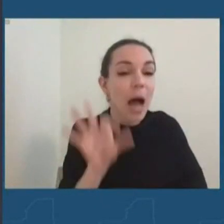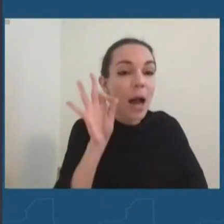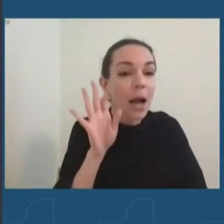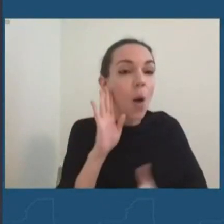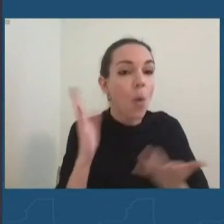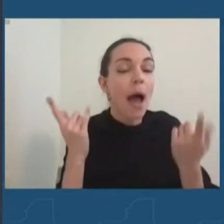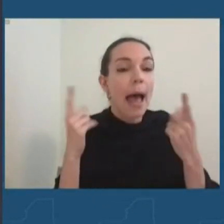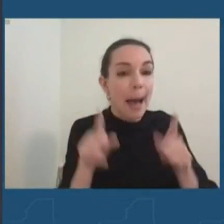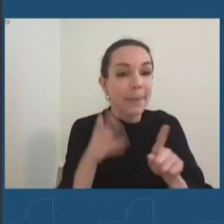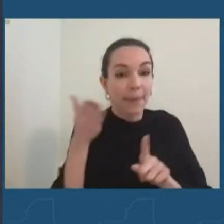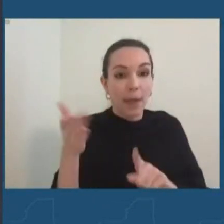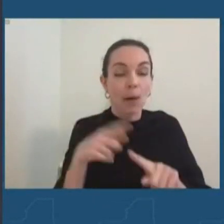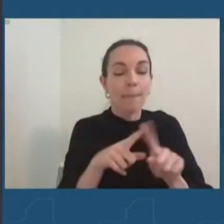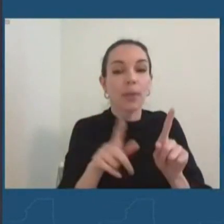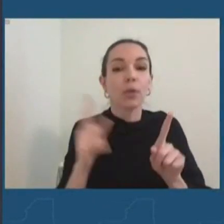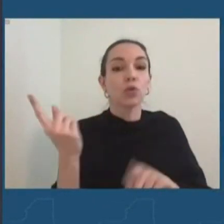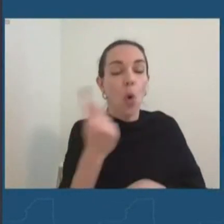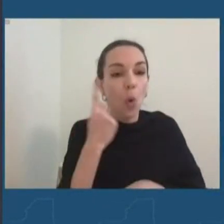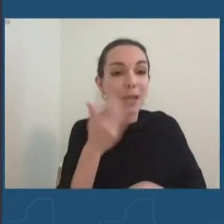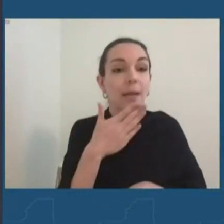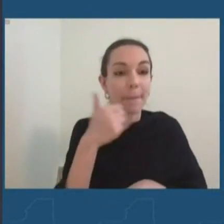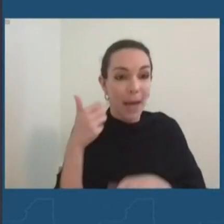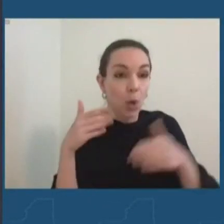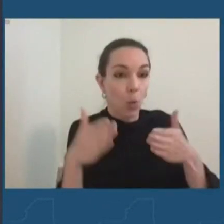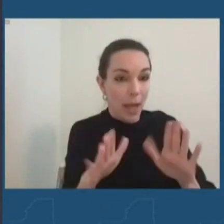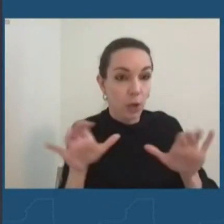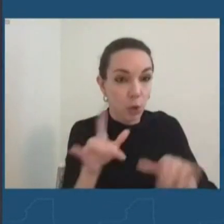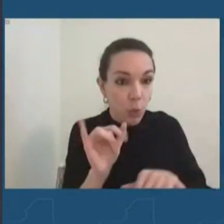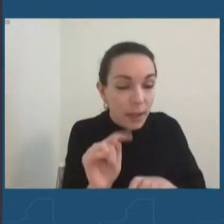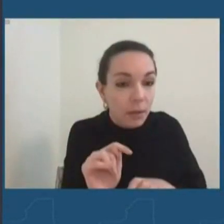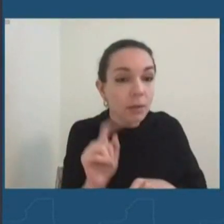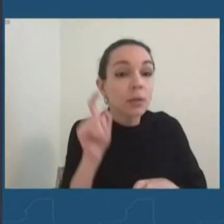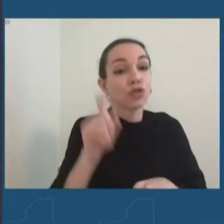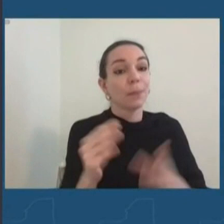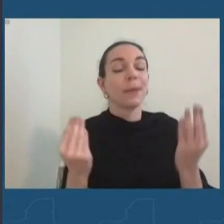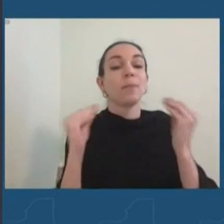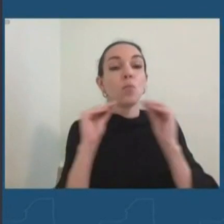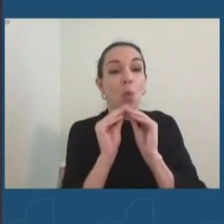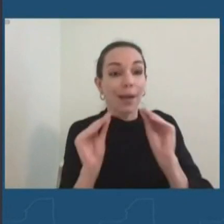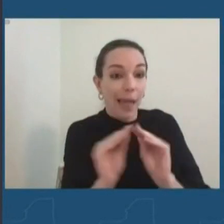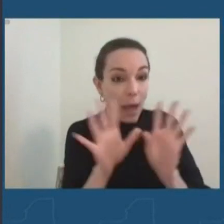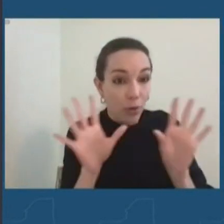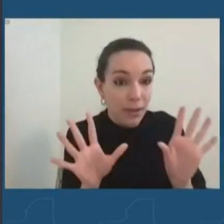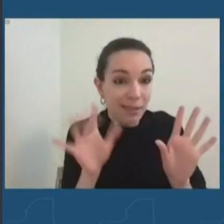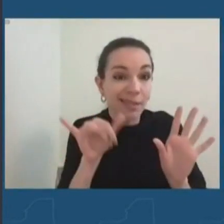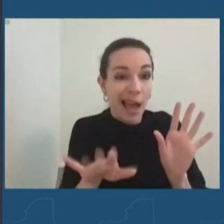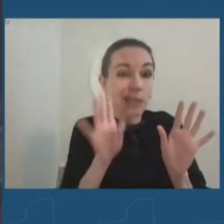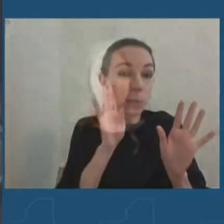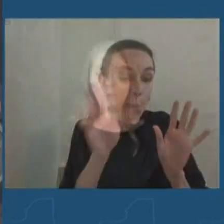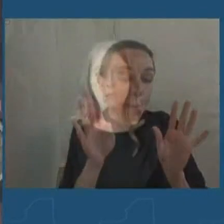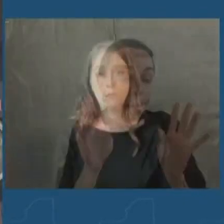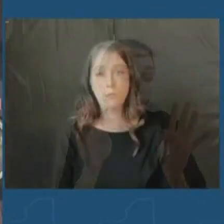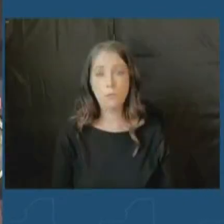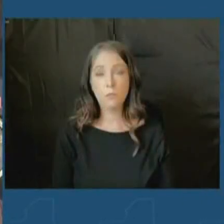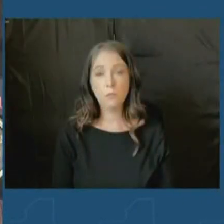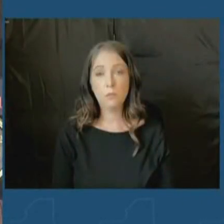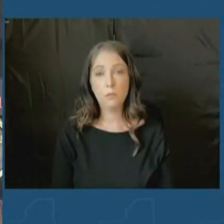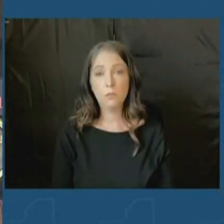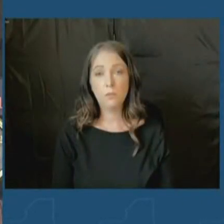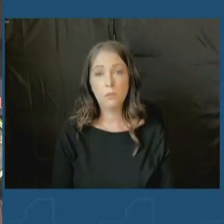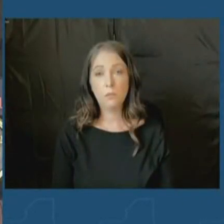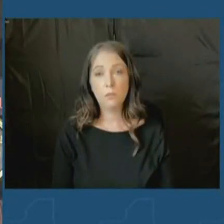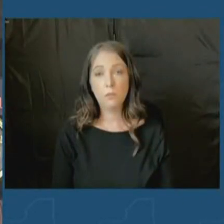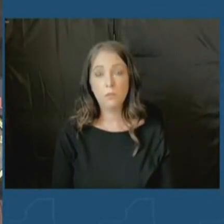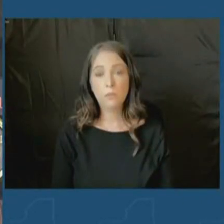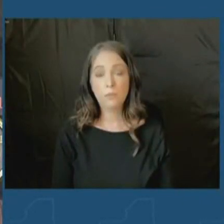always say there's a better way to do it. There should be more clarity around this, and that's what we're going to be striving to accomplish. The governor is also aiming